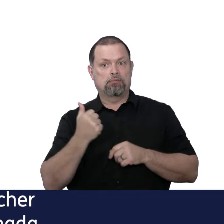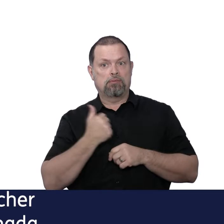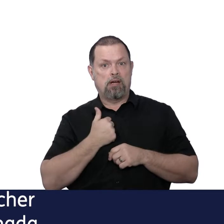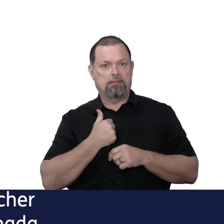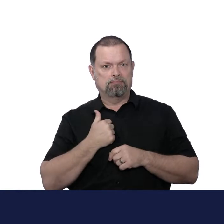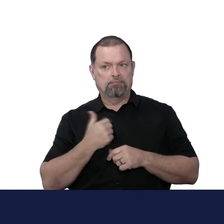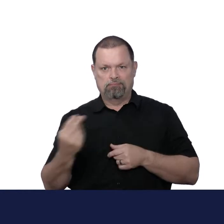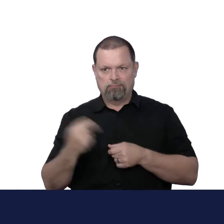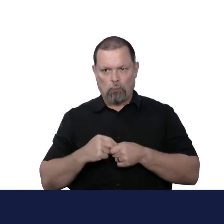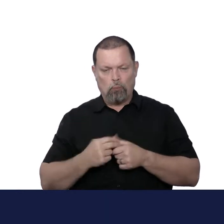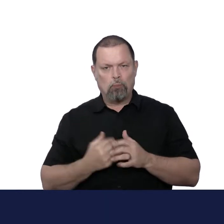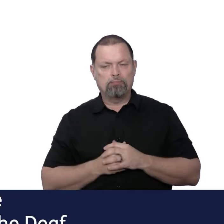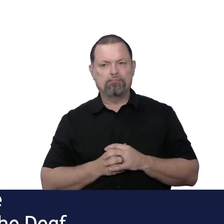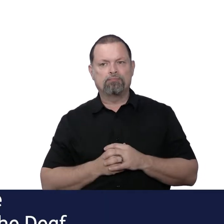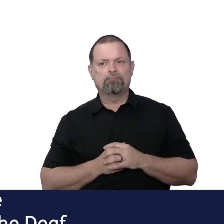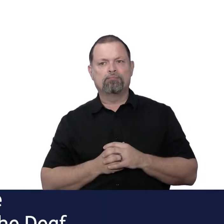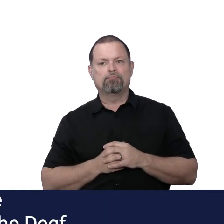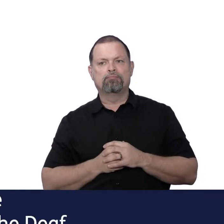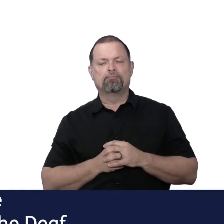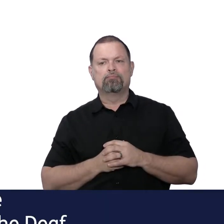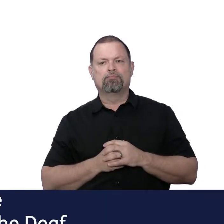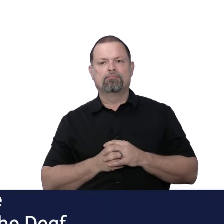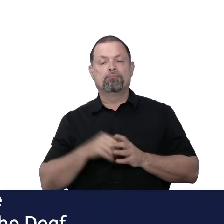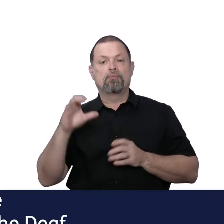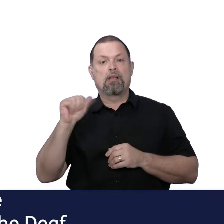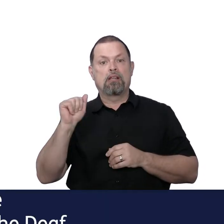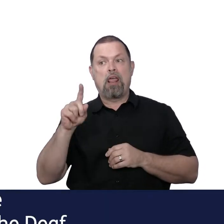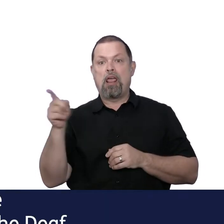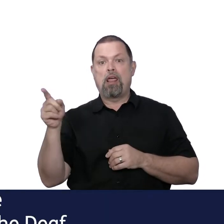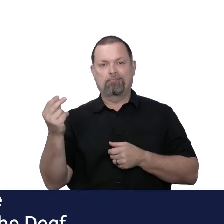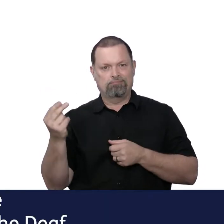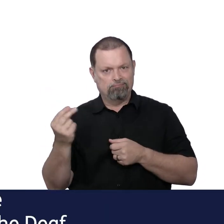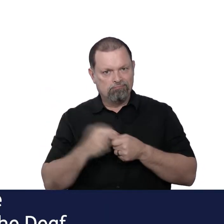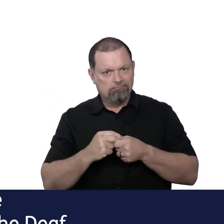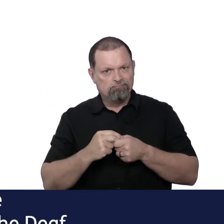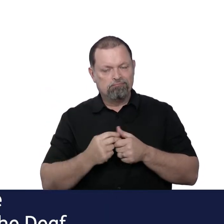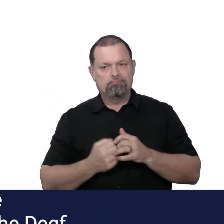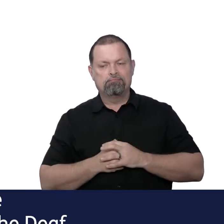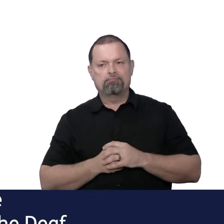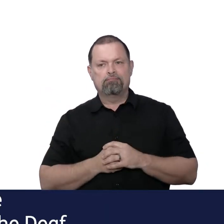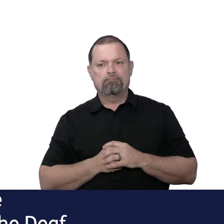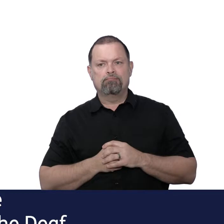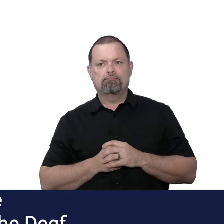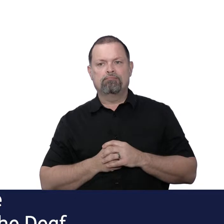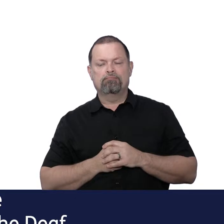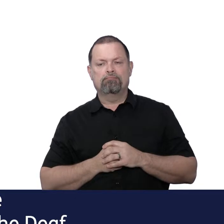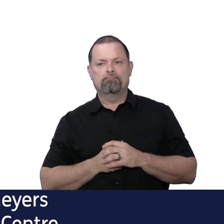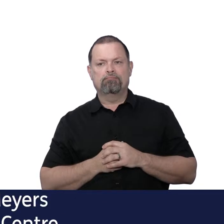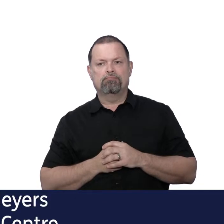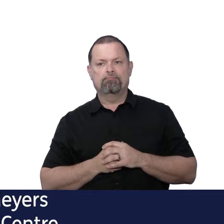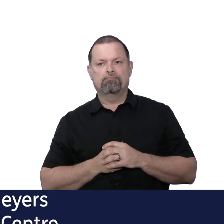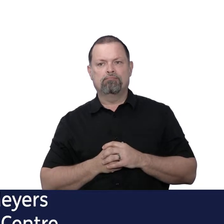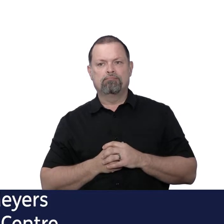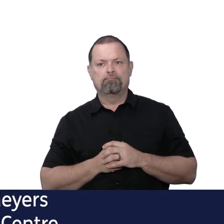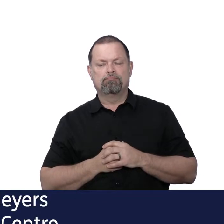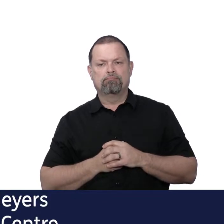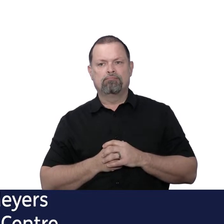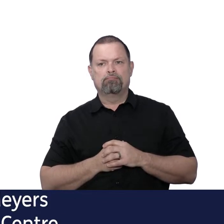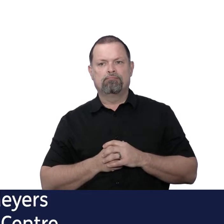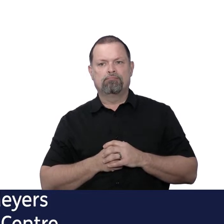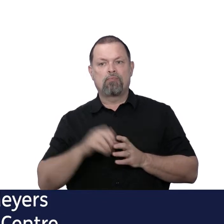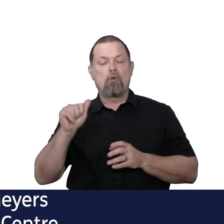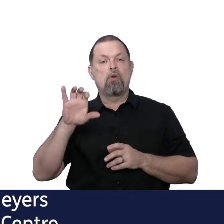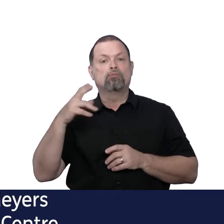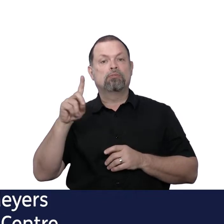First of Canada, Jim Roots from the Canadian Association of the Deaf, and Melanie Marsden-Myers from